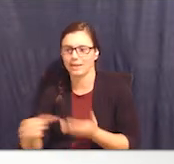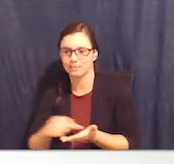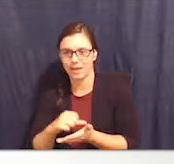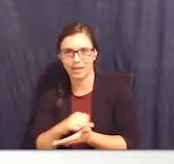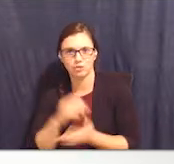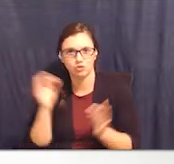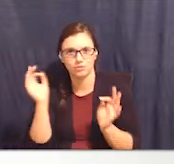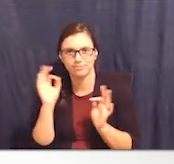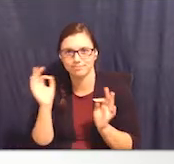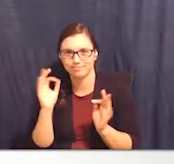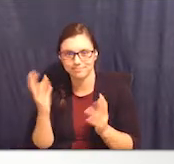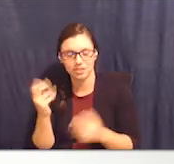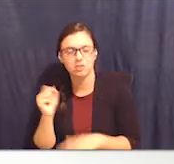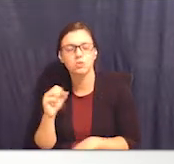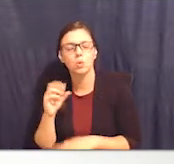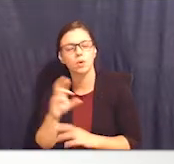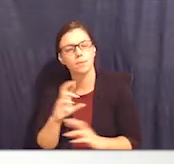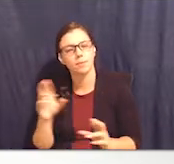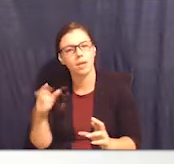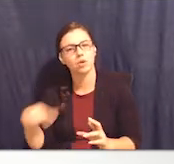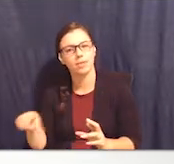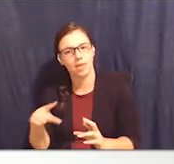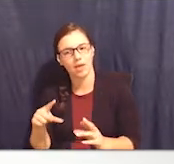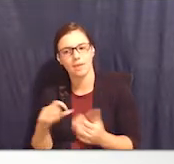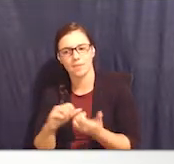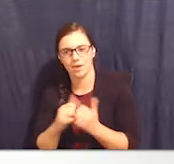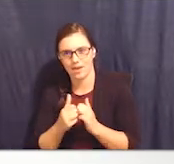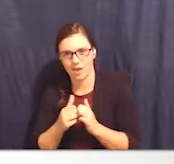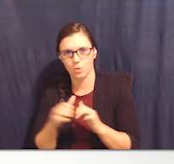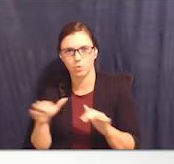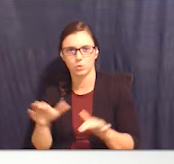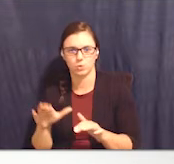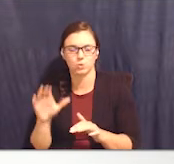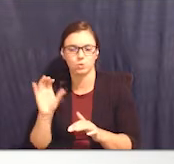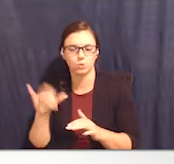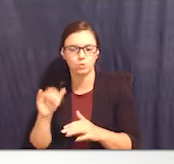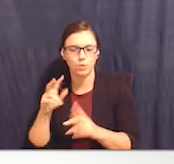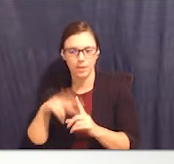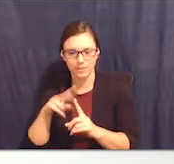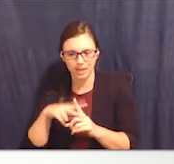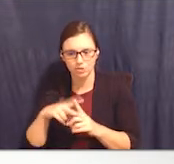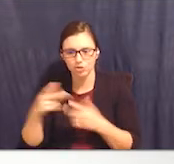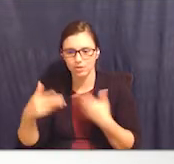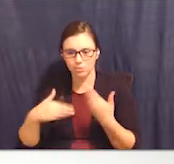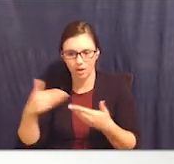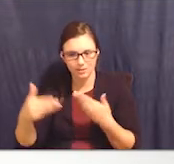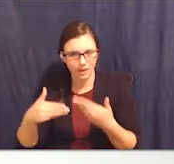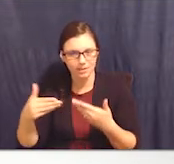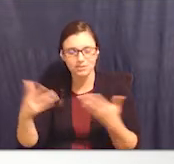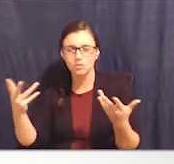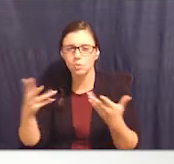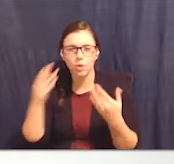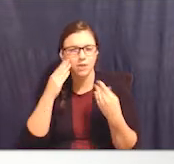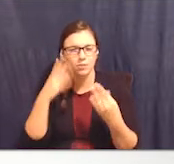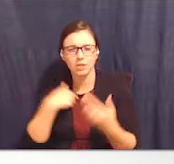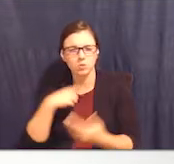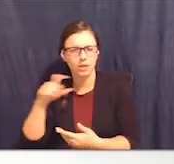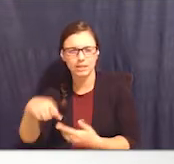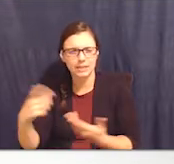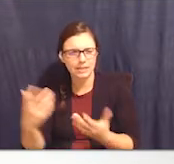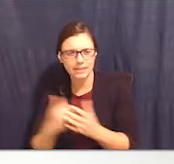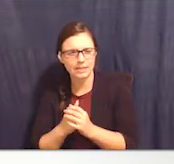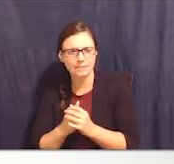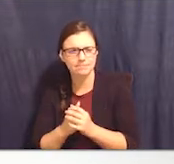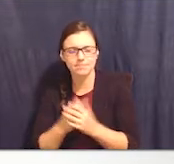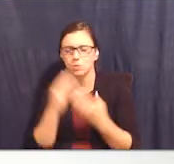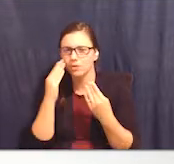So we want them to be able to present themselves in a manner for them to start thinking about working and getting those first jobs,